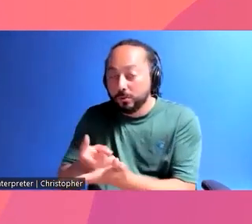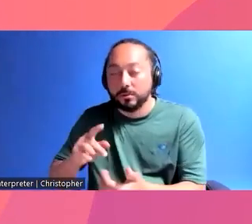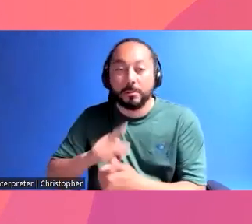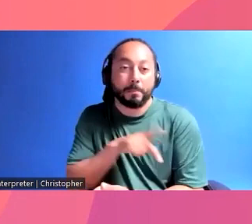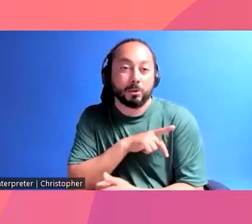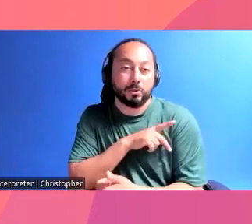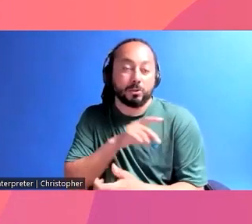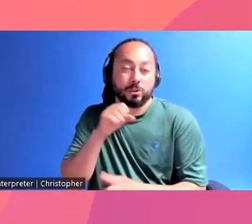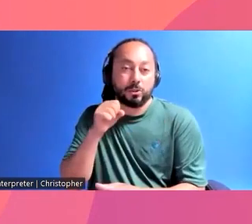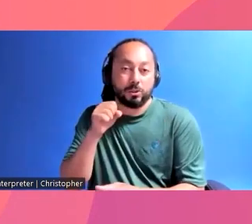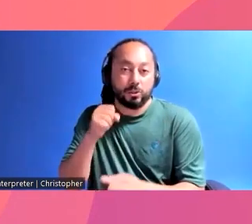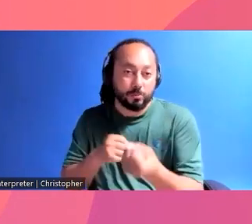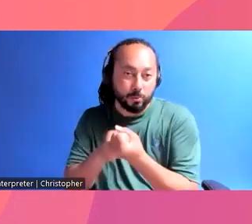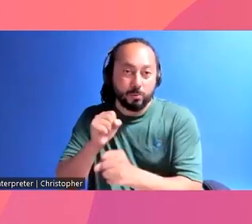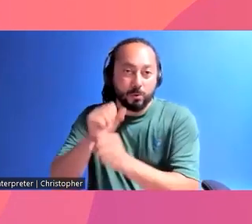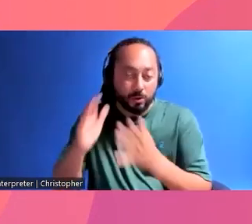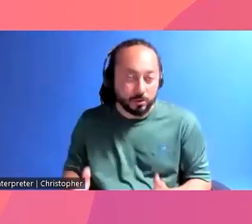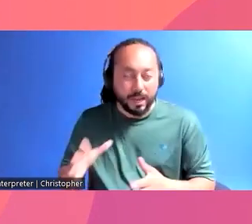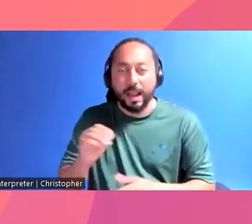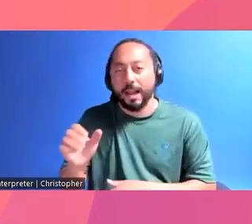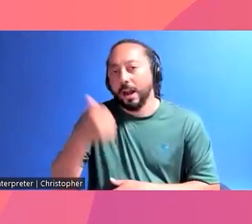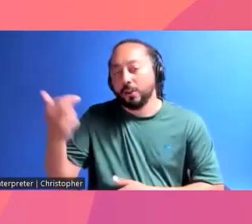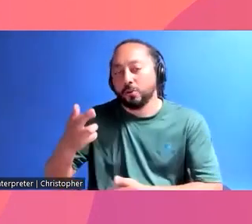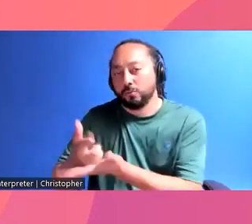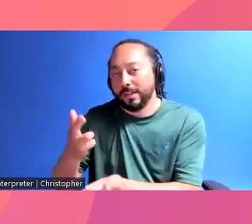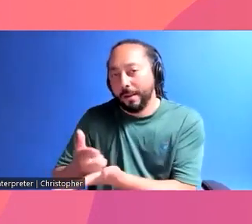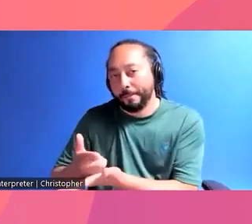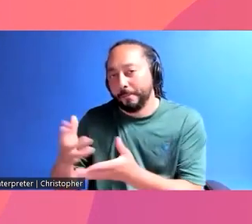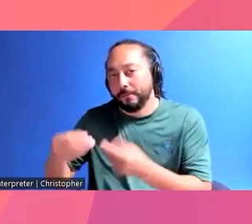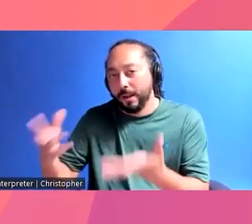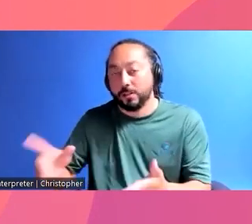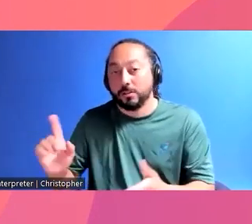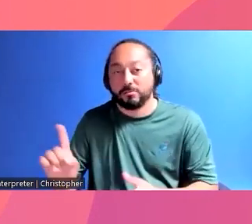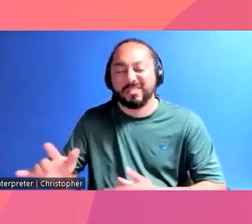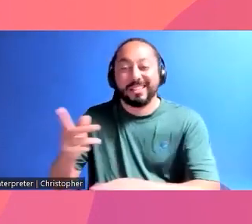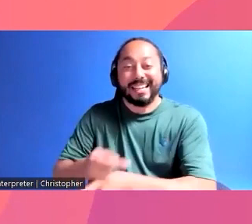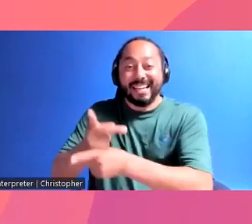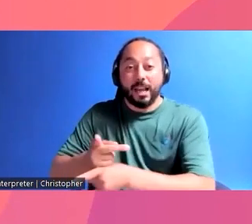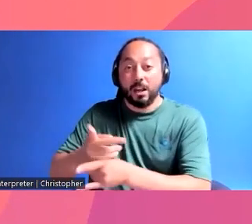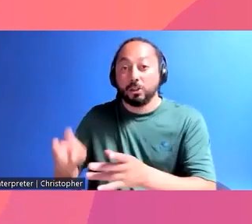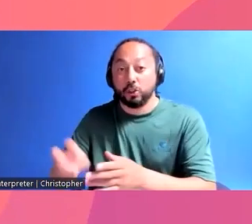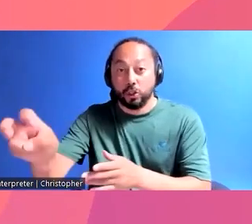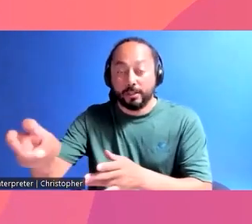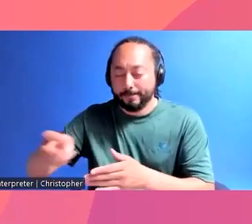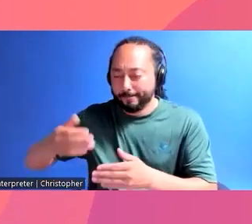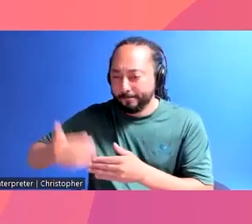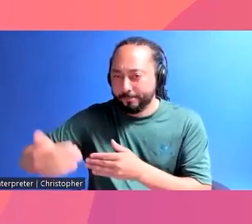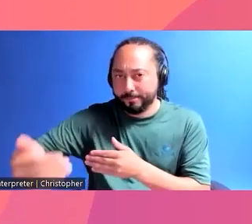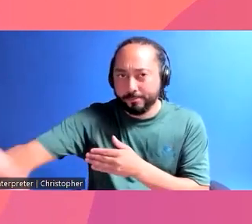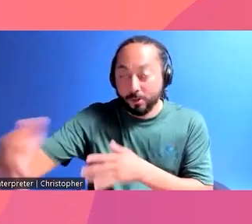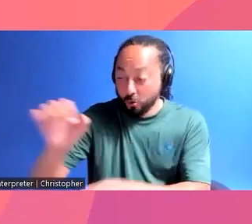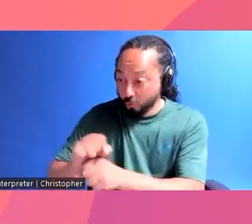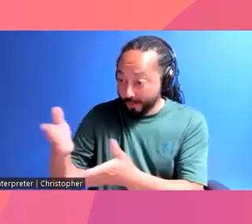workers, and other rehab providers working across the care continuum in different care settings, such